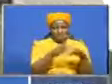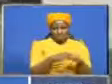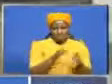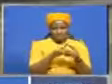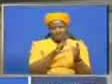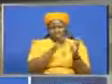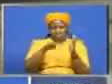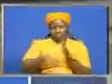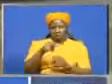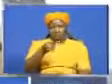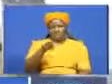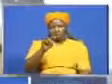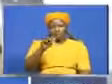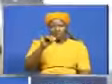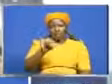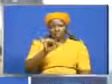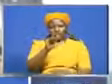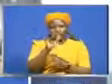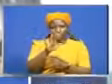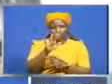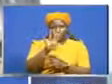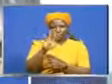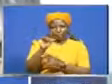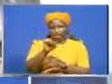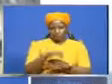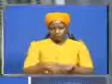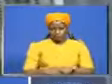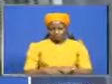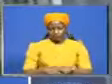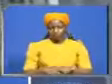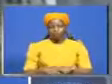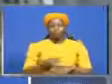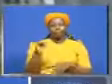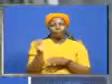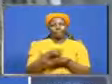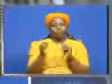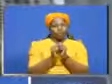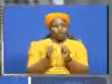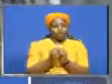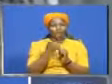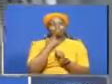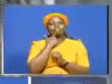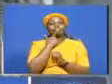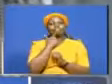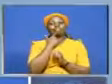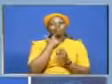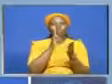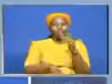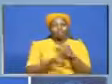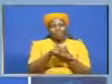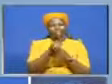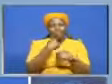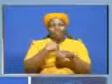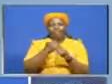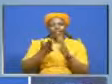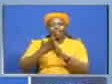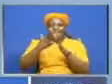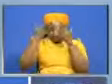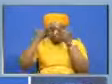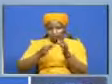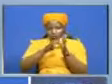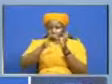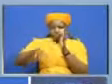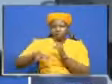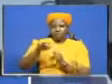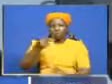Huawei from its 5G spectrum auction. In late October, the Swedish telecoms regulator made an abrupt decision to exclude Huawei